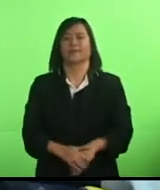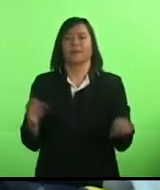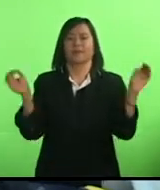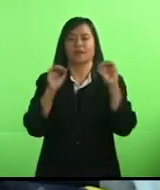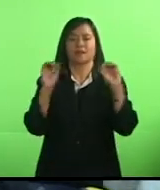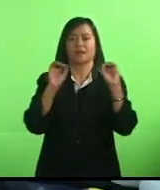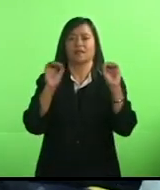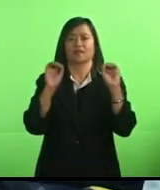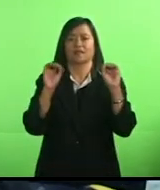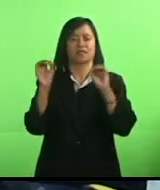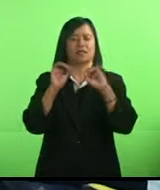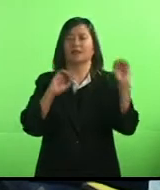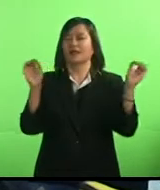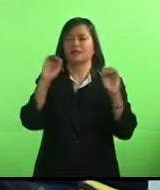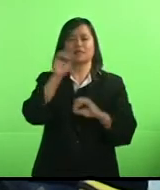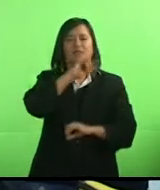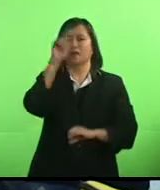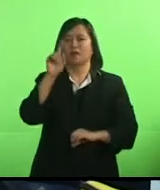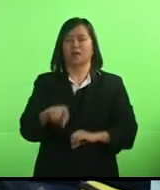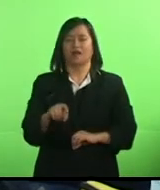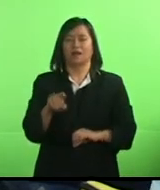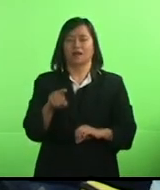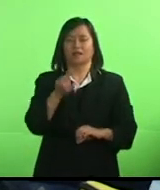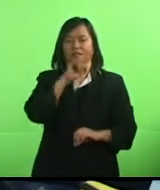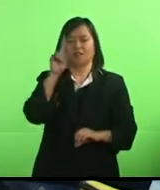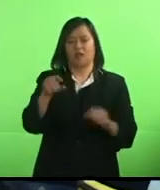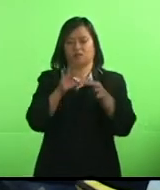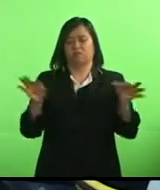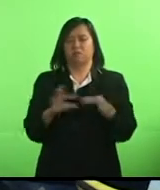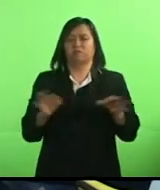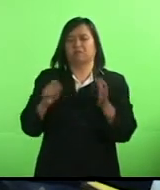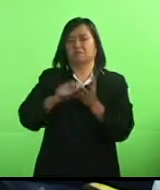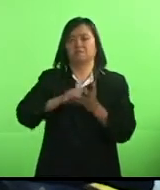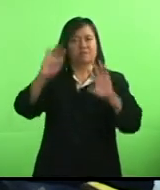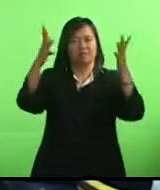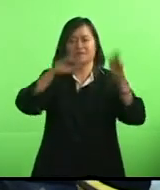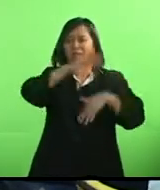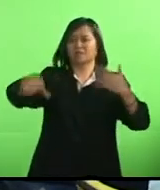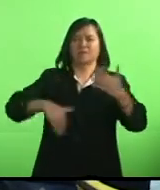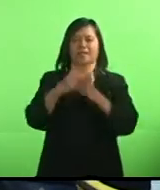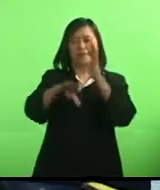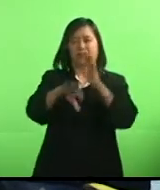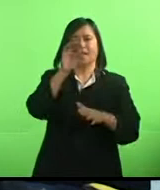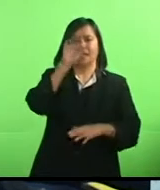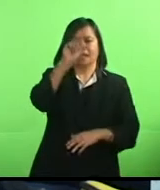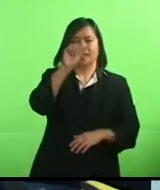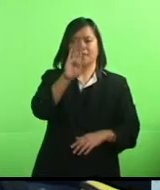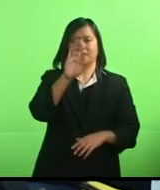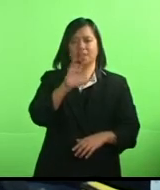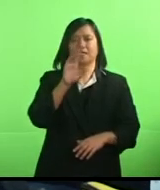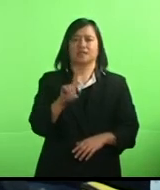5 to 10. No subjective, nothing, just objective ABC. So all the best. And one more thing, almost forgot. They have not